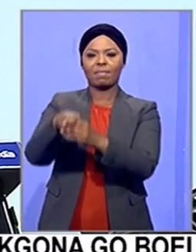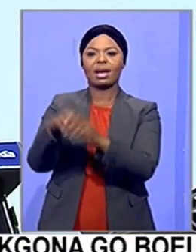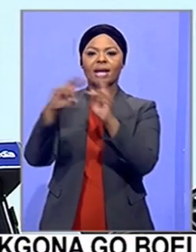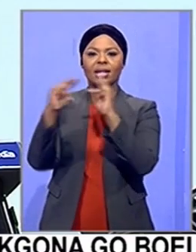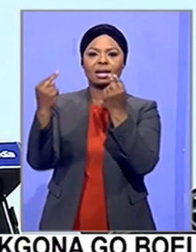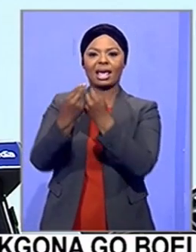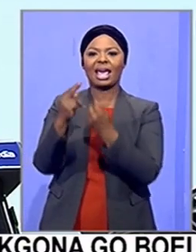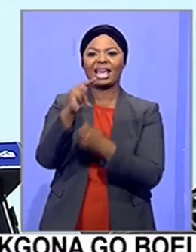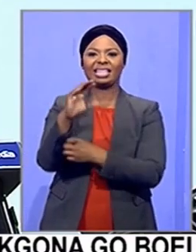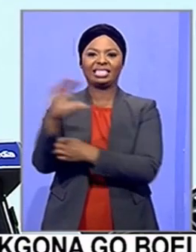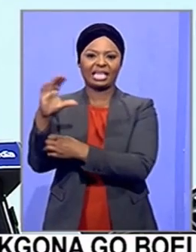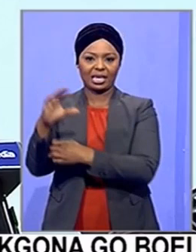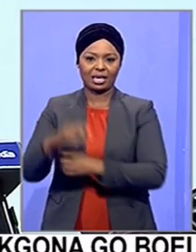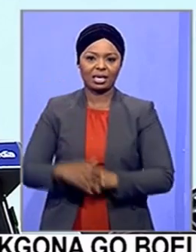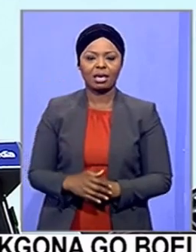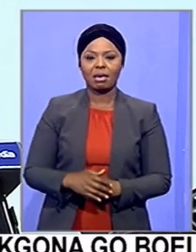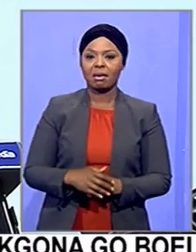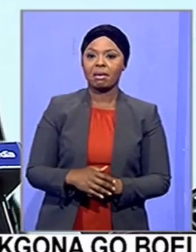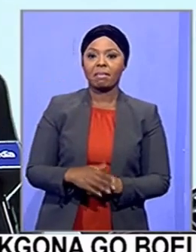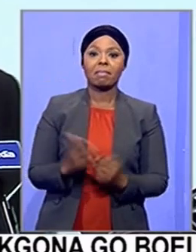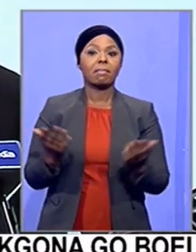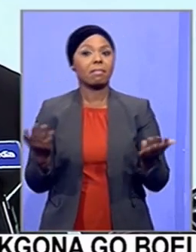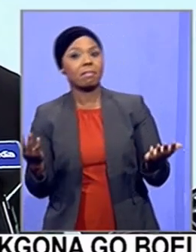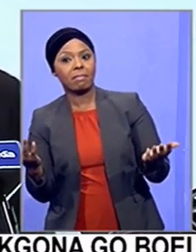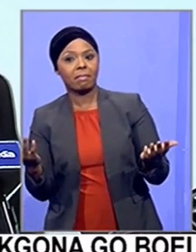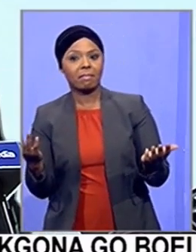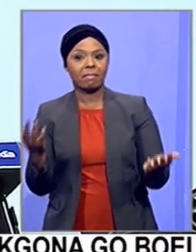Committee, unless